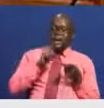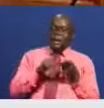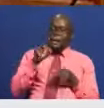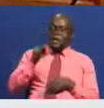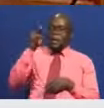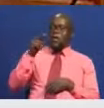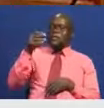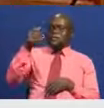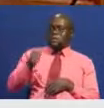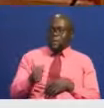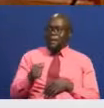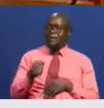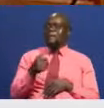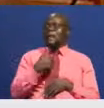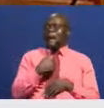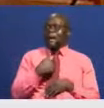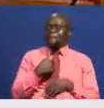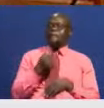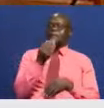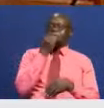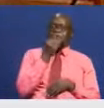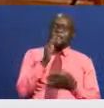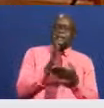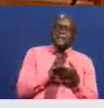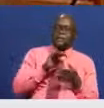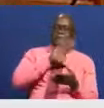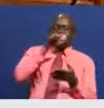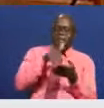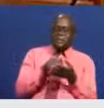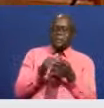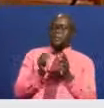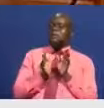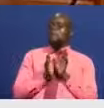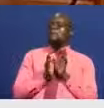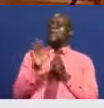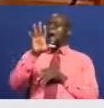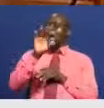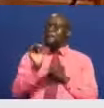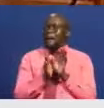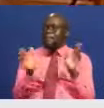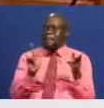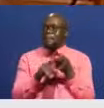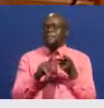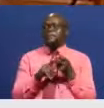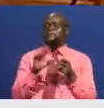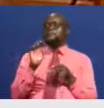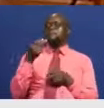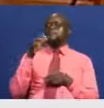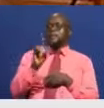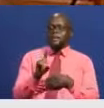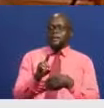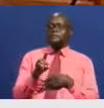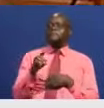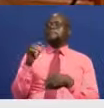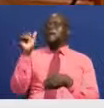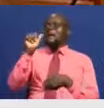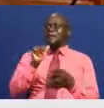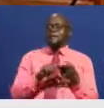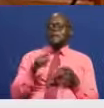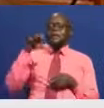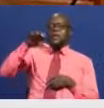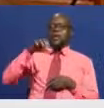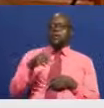North Sudan, Darfur section, Central African Republic, Chad, Somalia, Afghanistan, Congo,